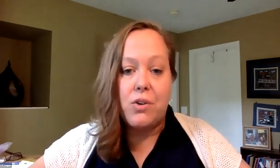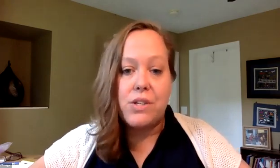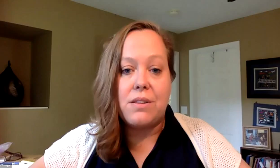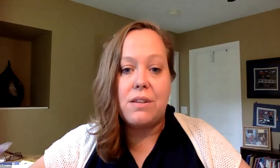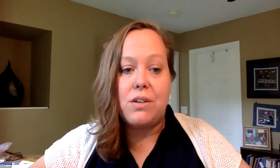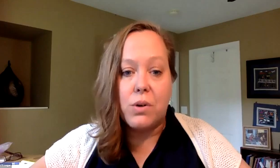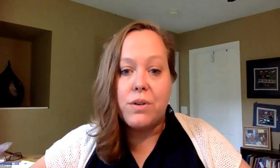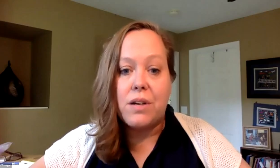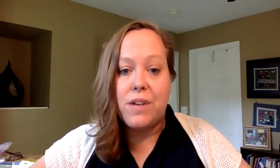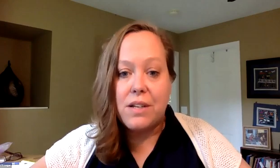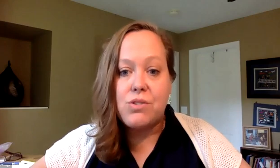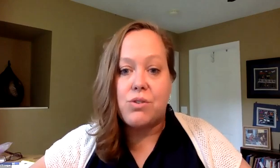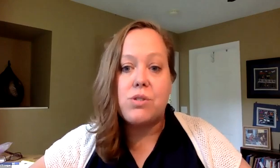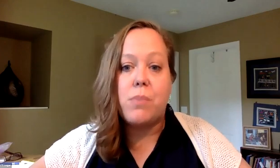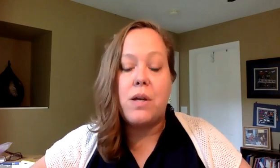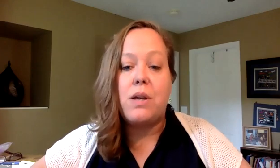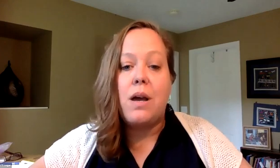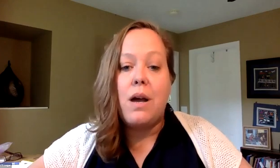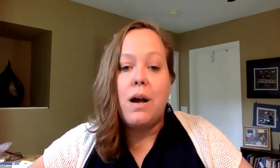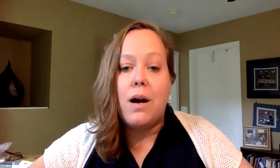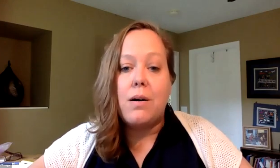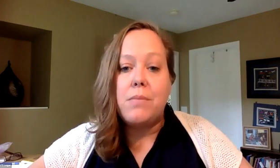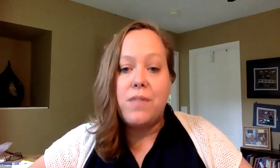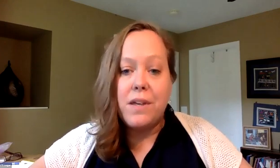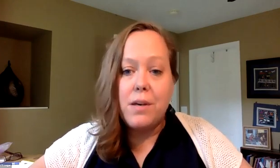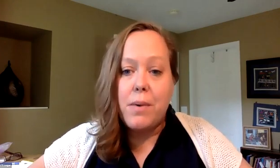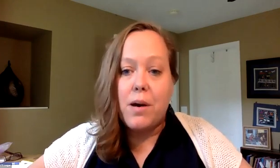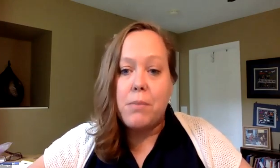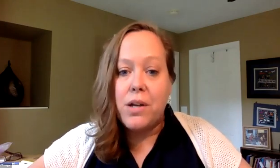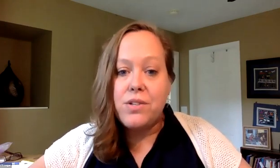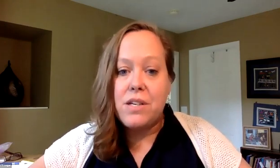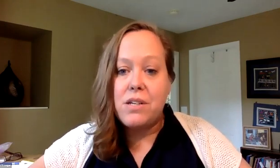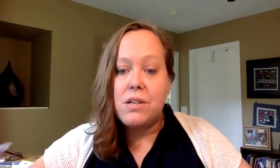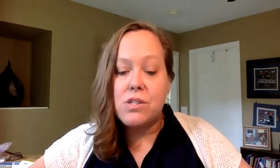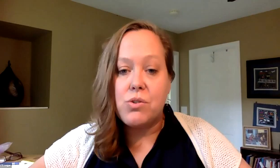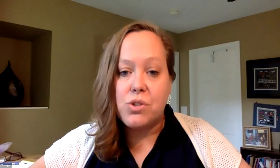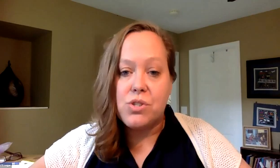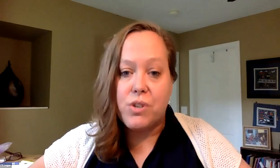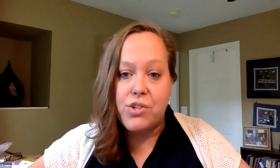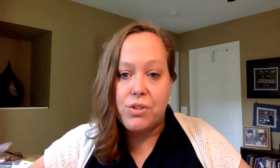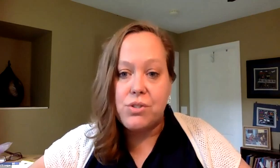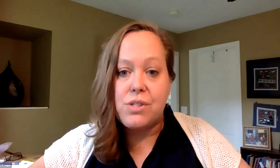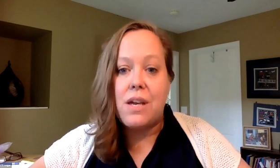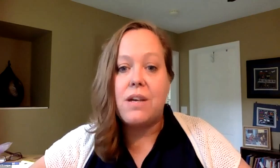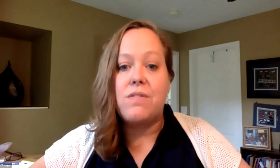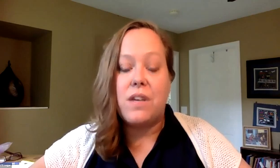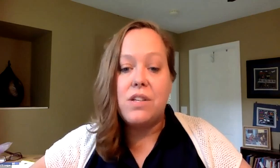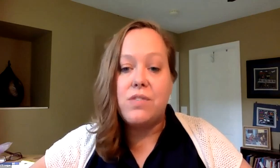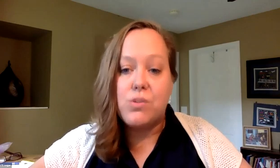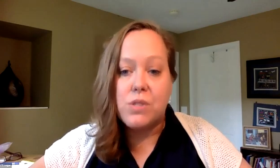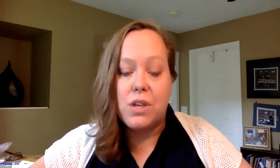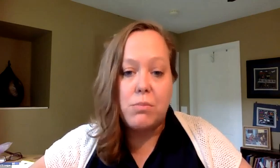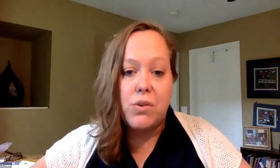going to negotiate the ordering of the answers, but thinking about modern day social structures and